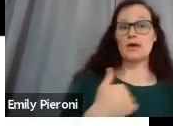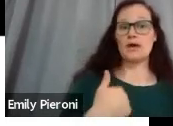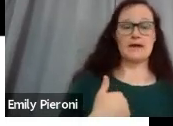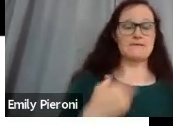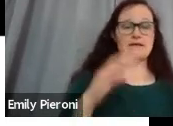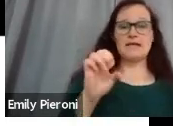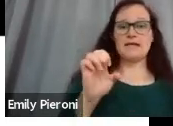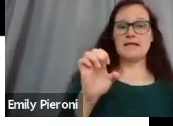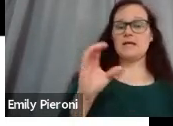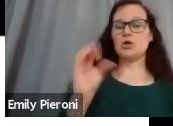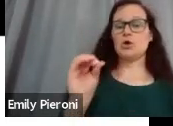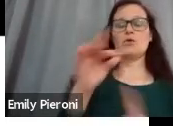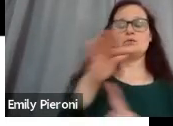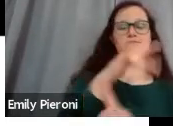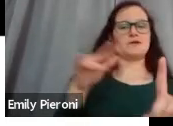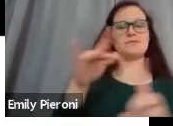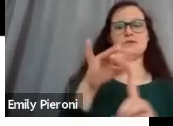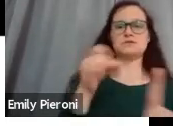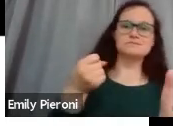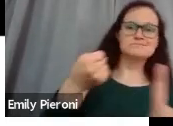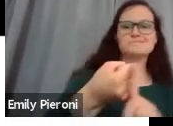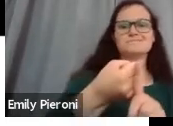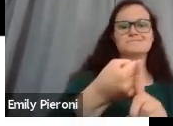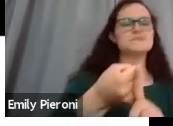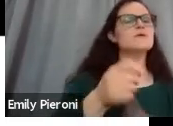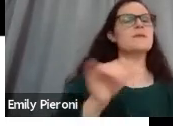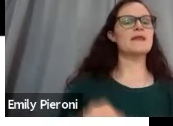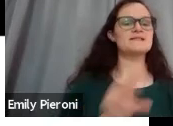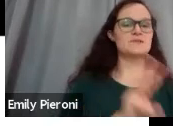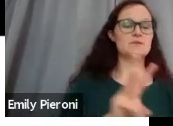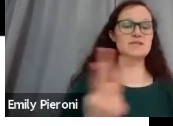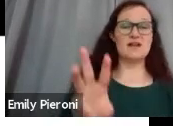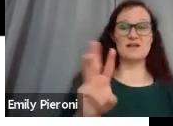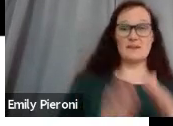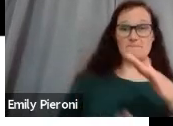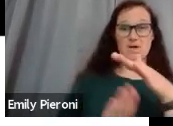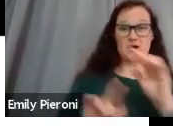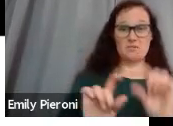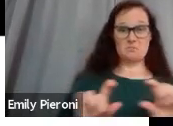So there's the website right there at the bottom of